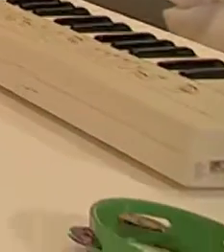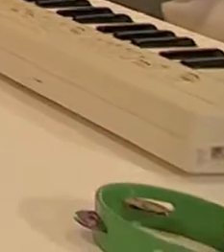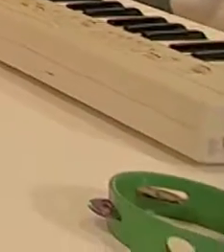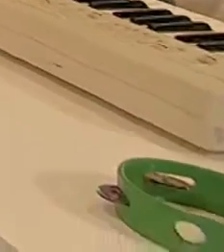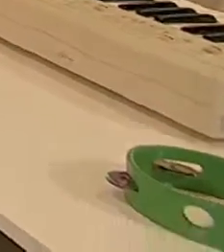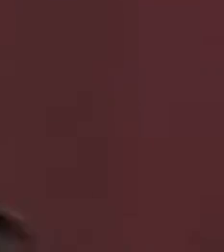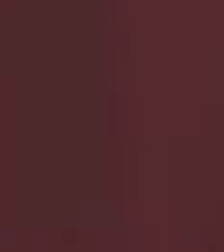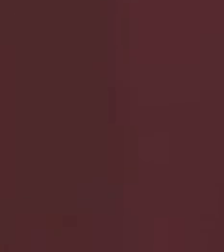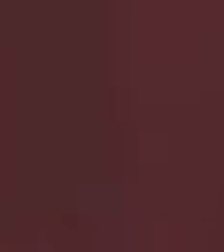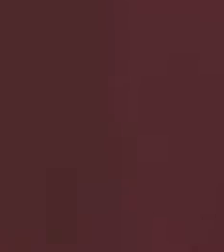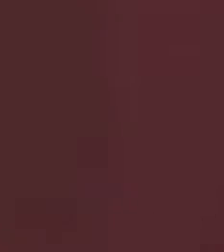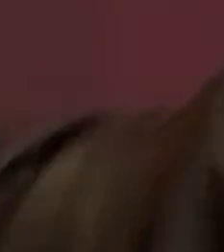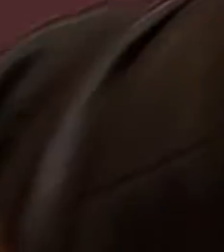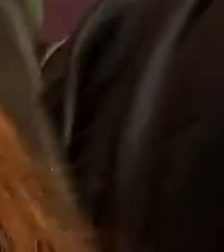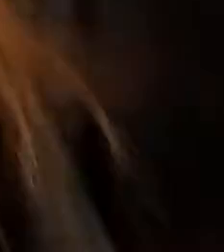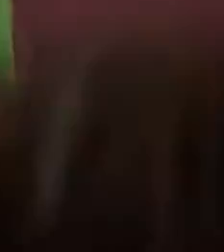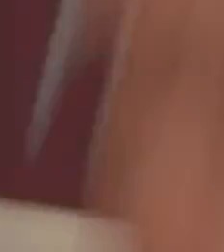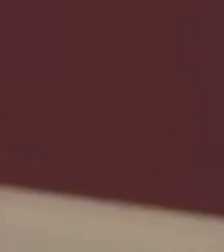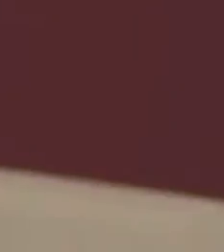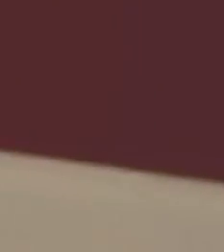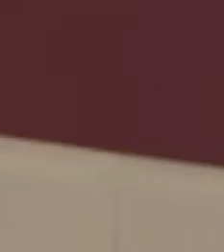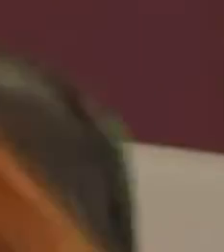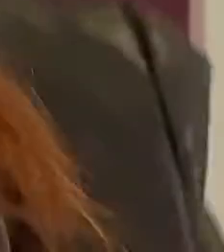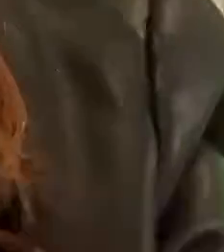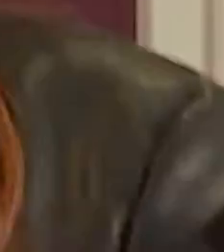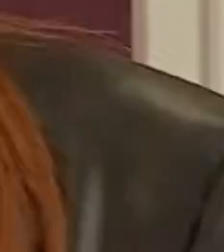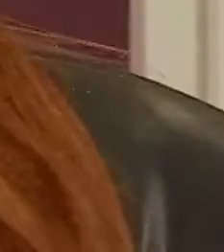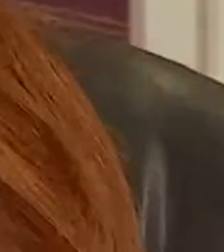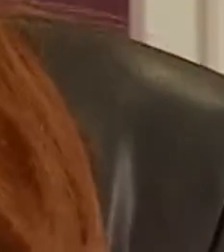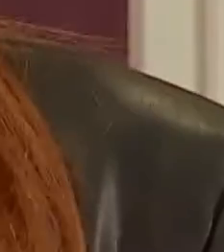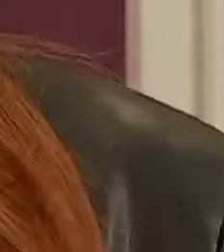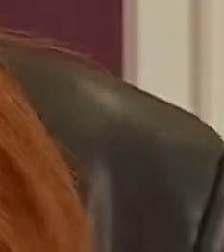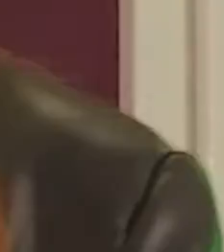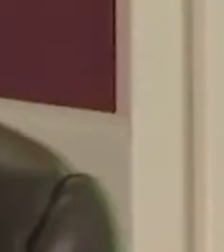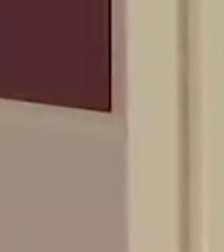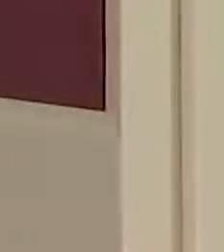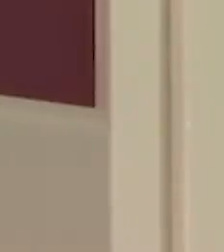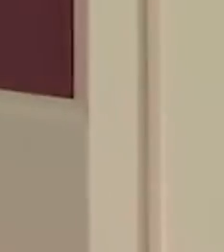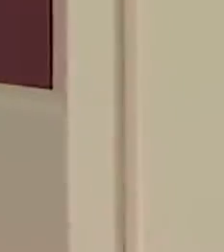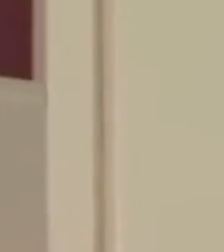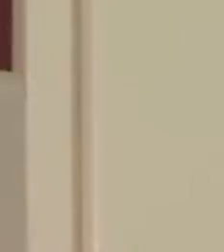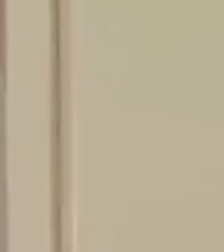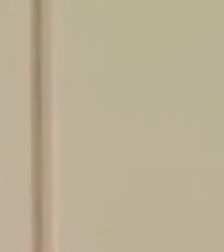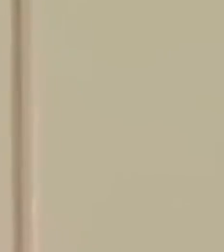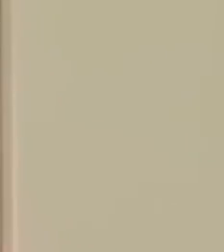Bulletproof. When you're getting up, you're on me. Just shoot me.